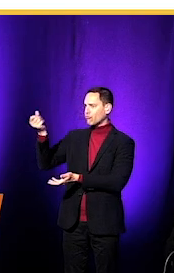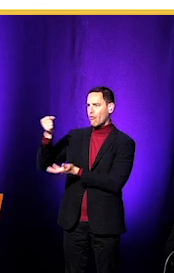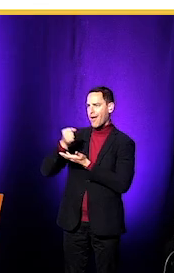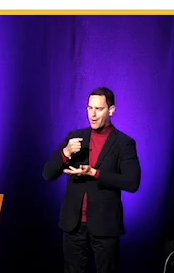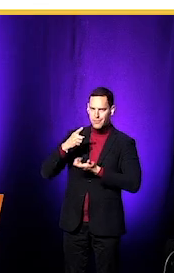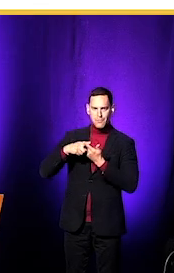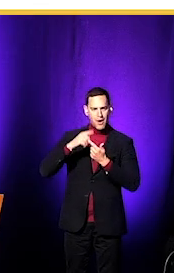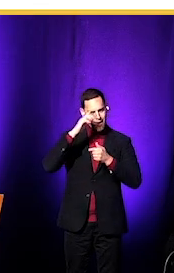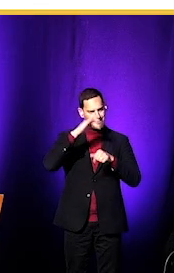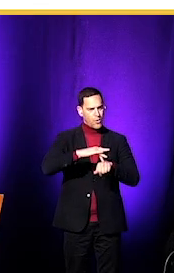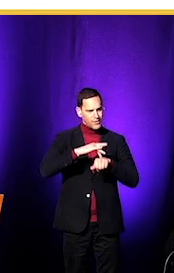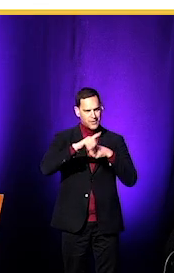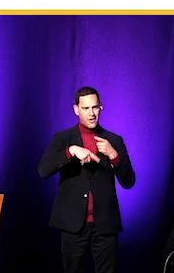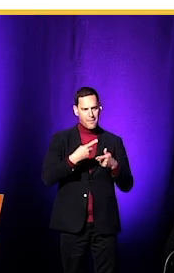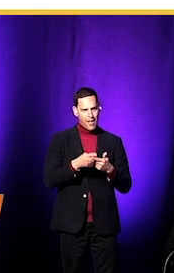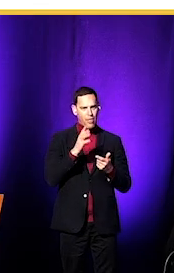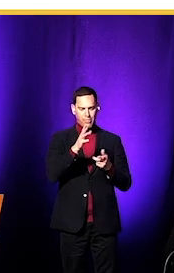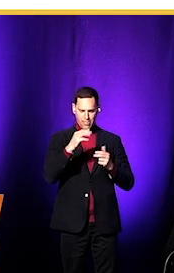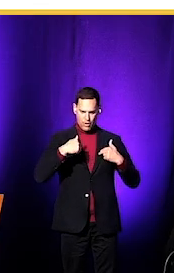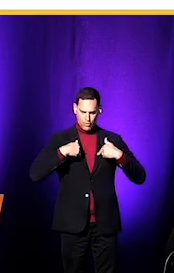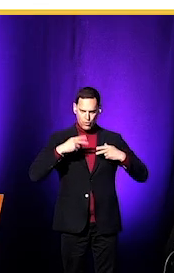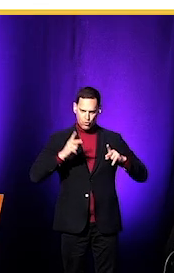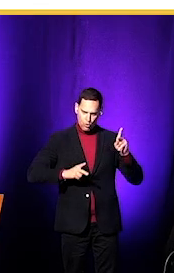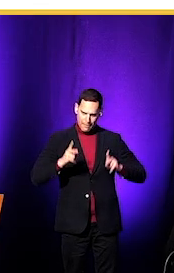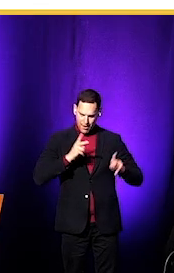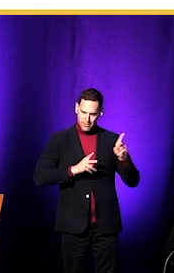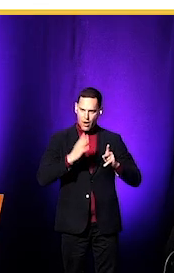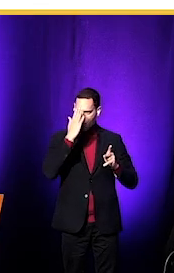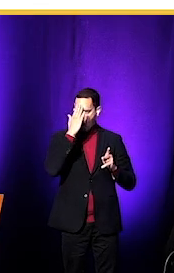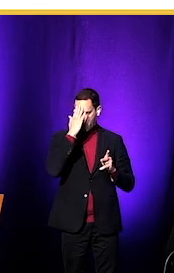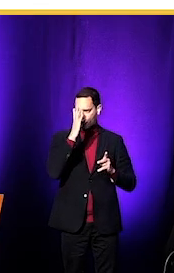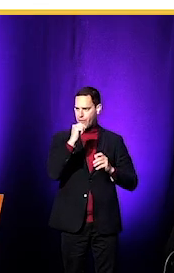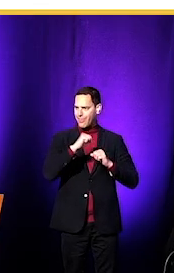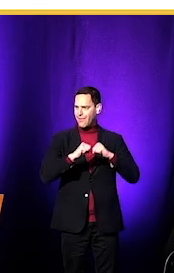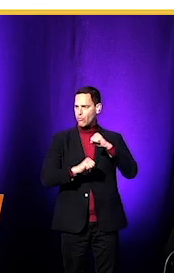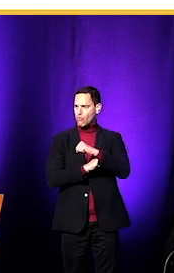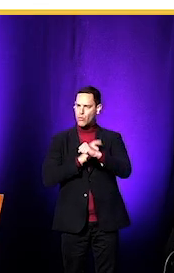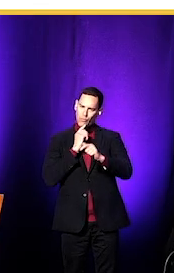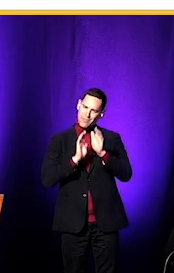and the infrastructures that we can develop that really sustain that.